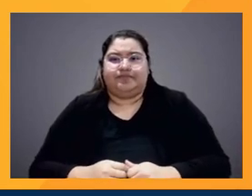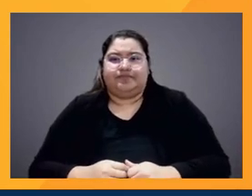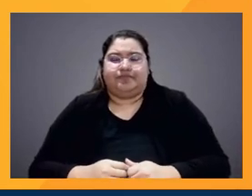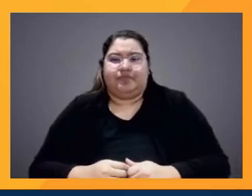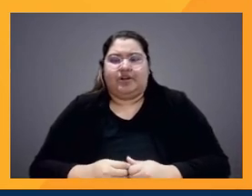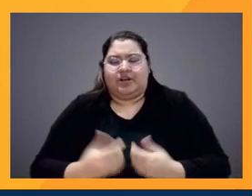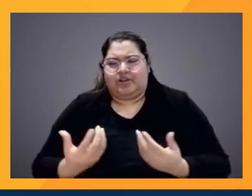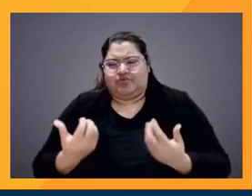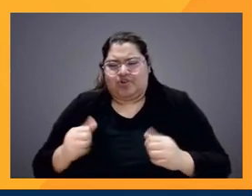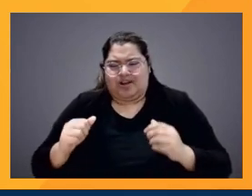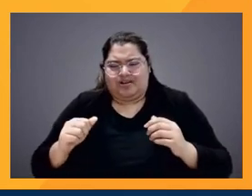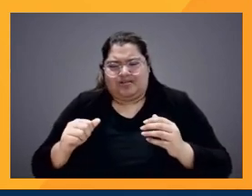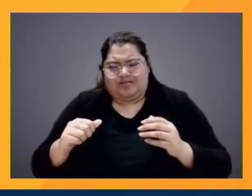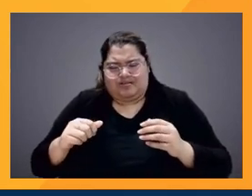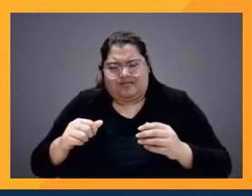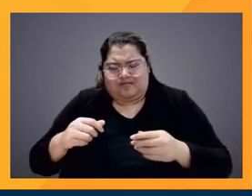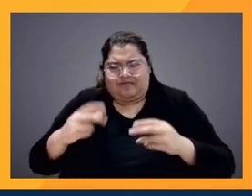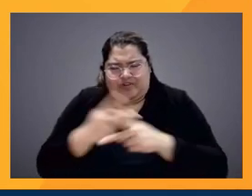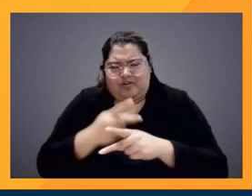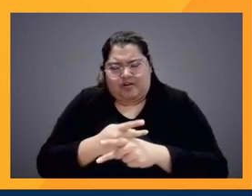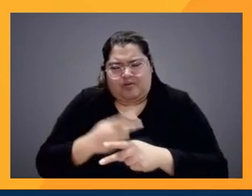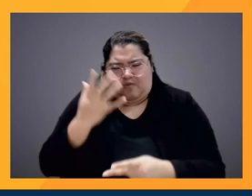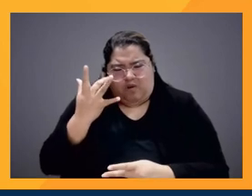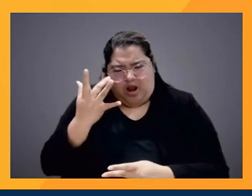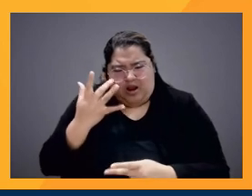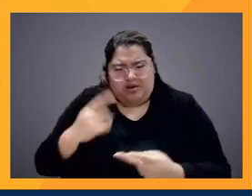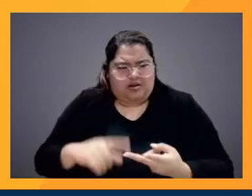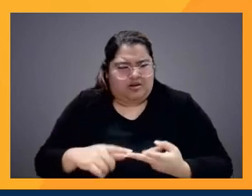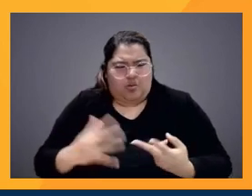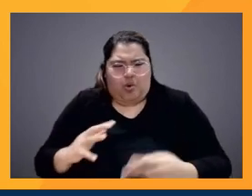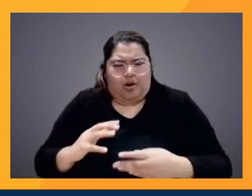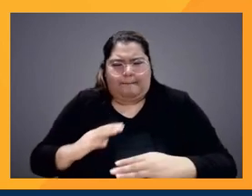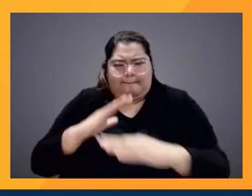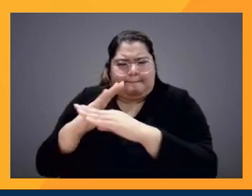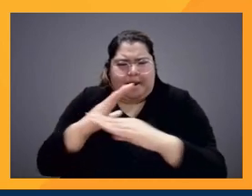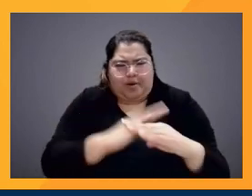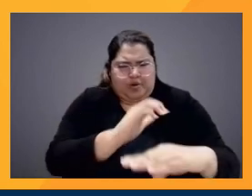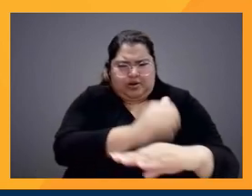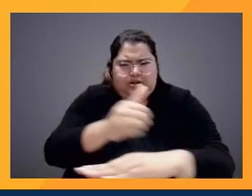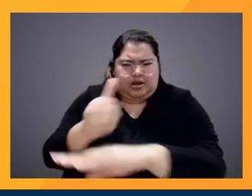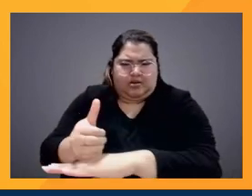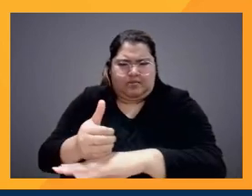infrastructure that we would need to make to get that to happen. Yeah. Christina?